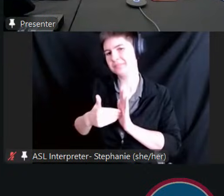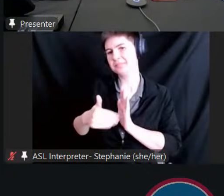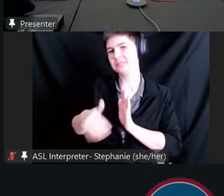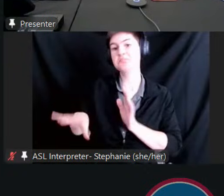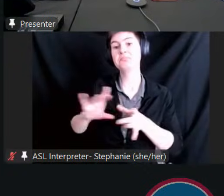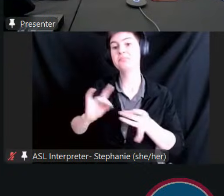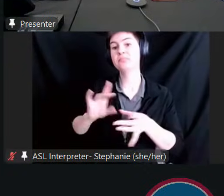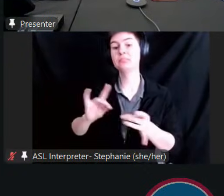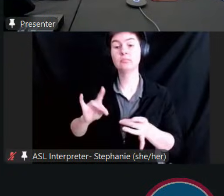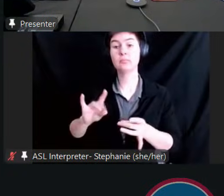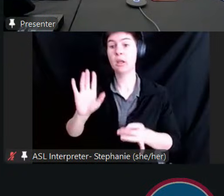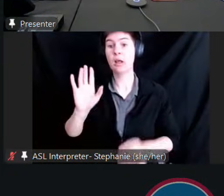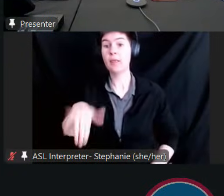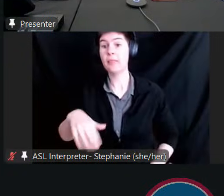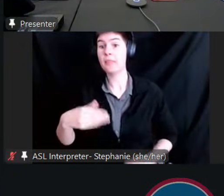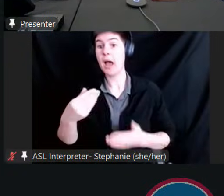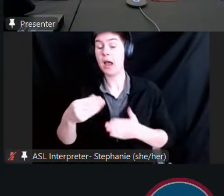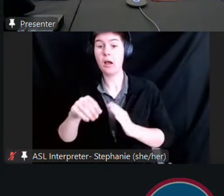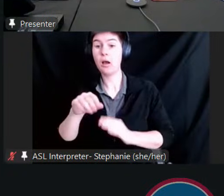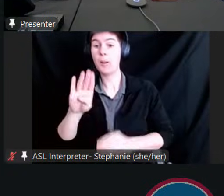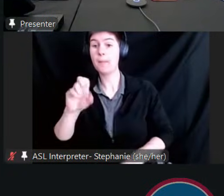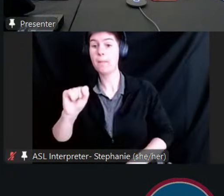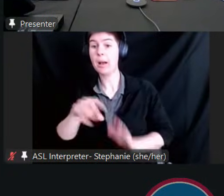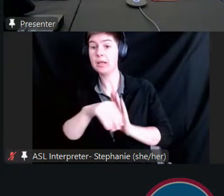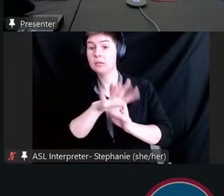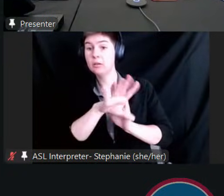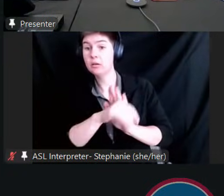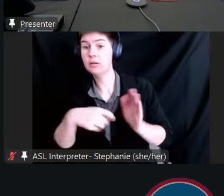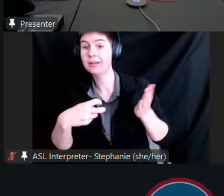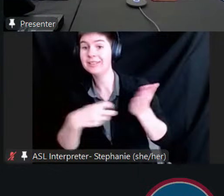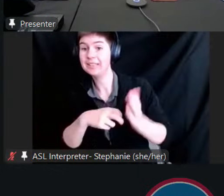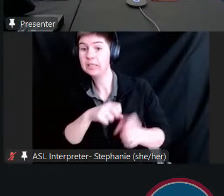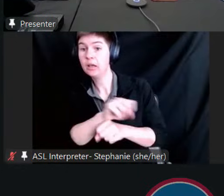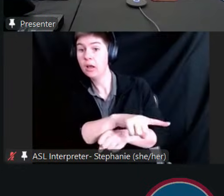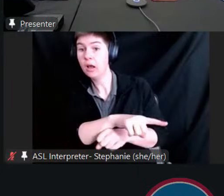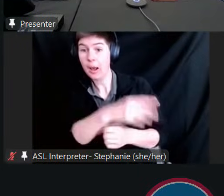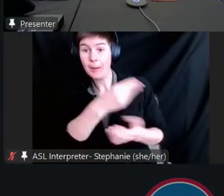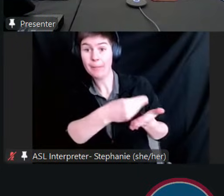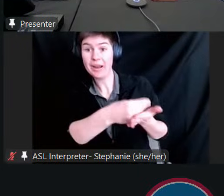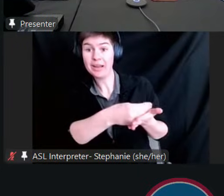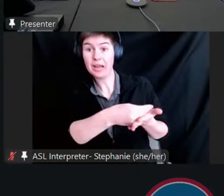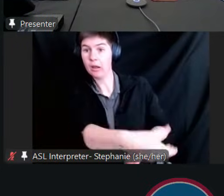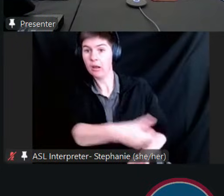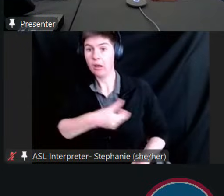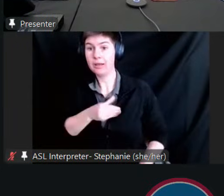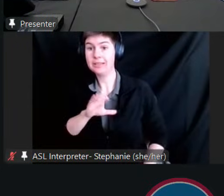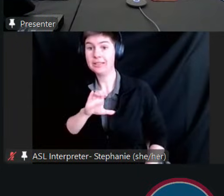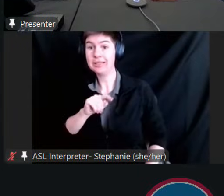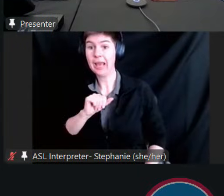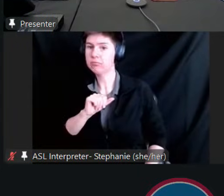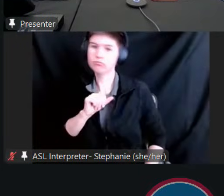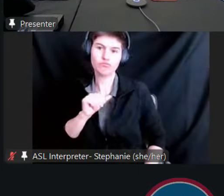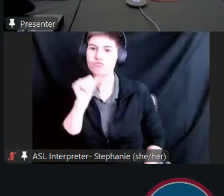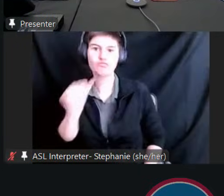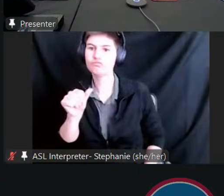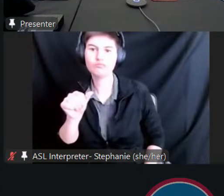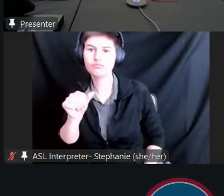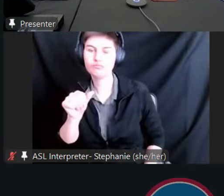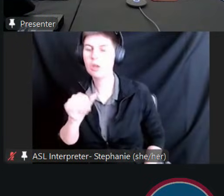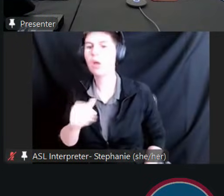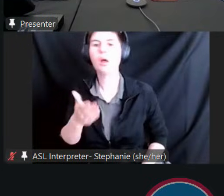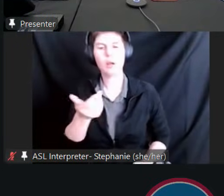bus cameras does not go to CTA. I think there are still a number of aldermen who don't know that and see